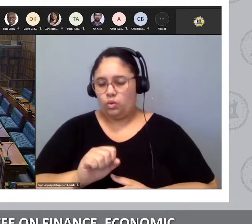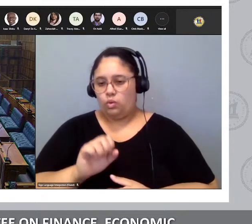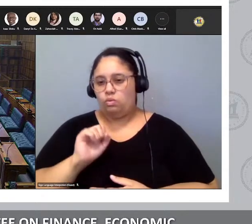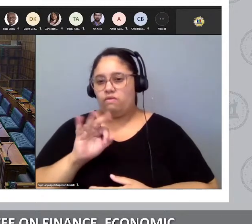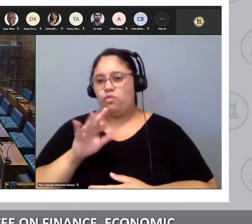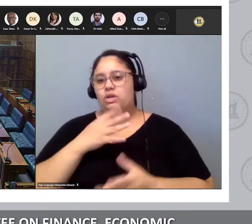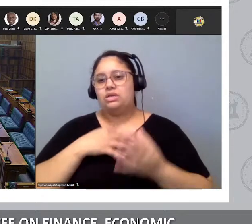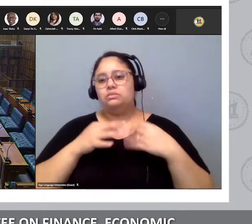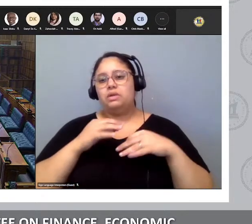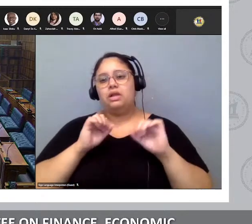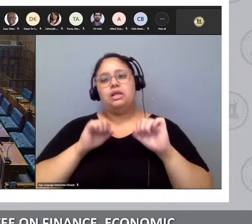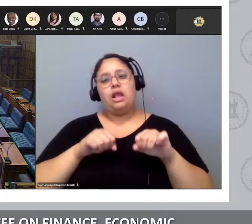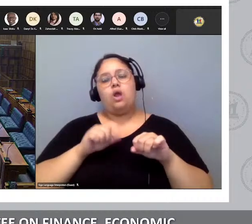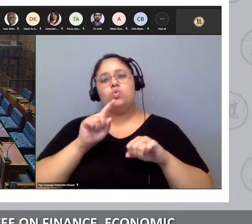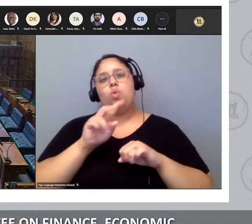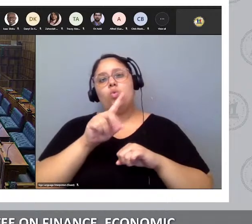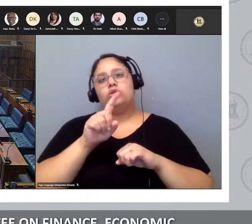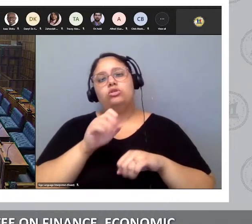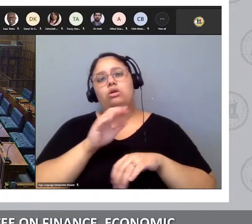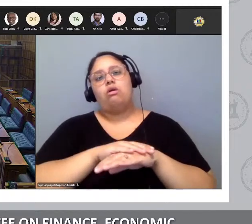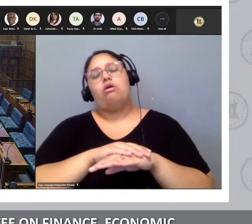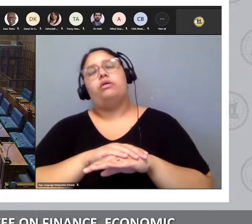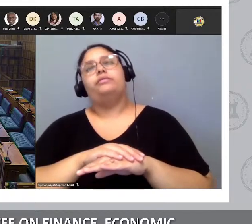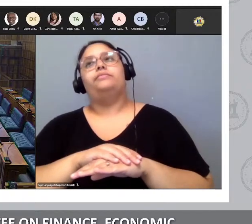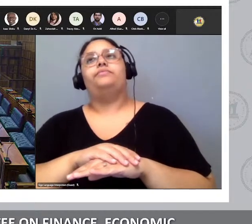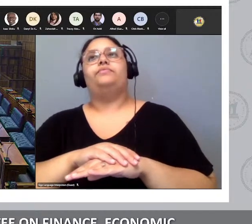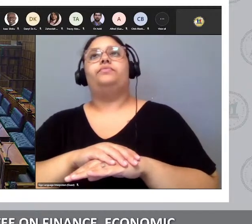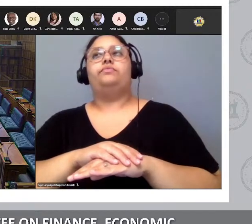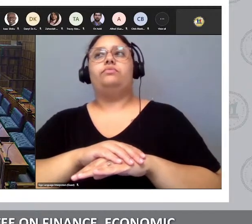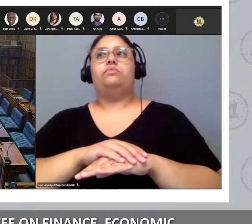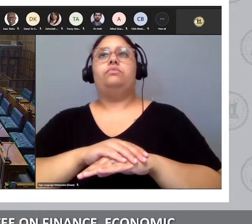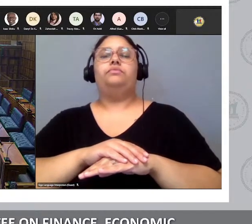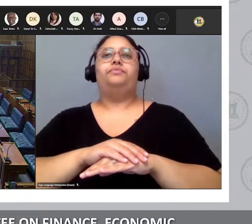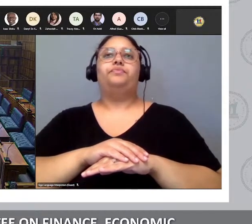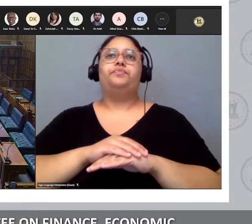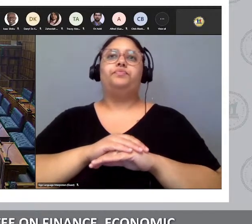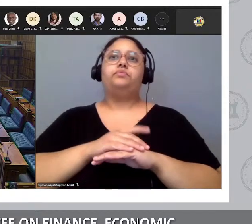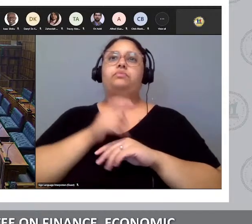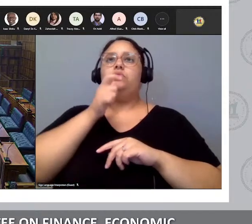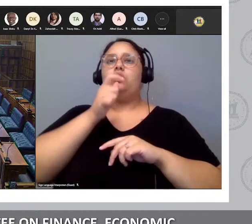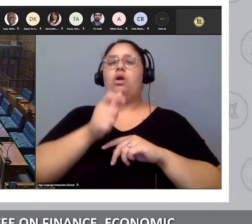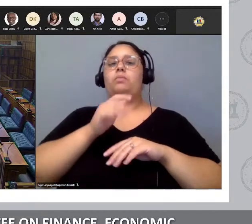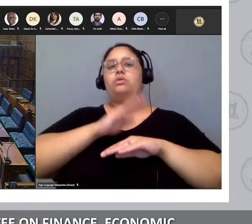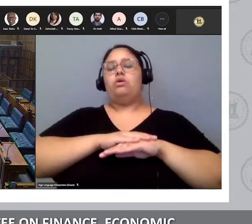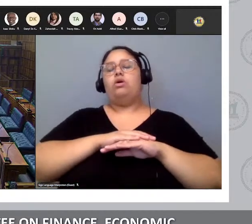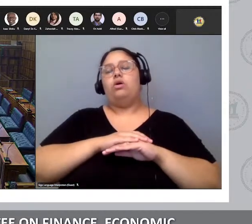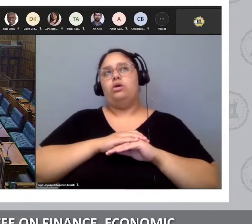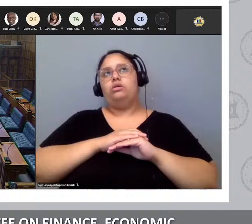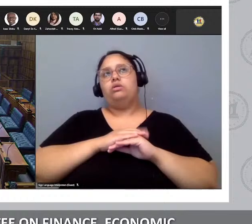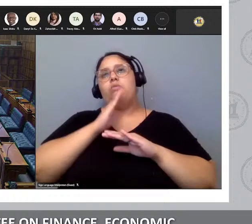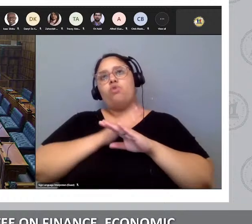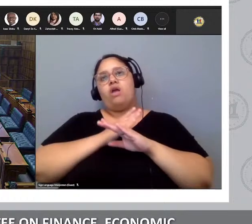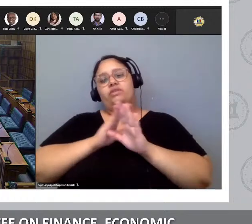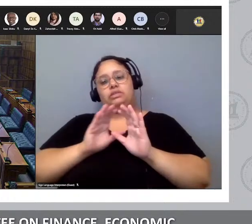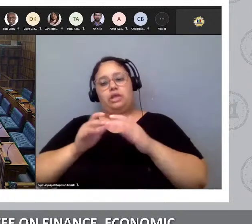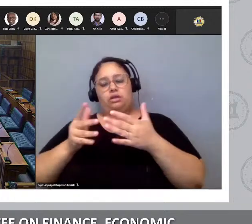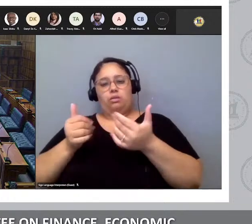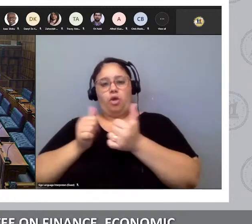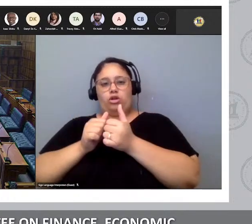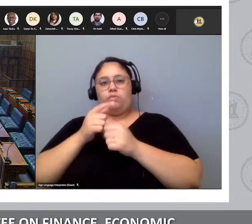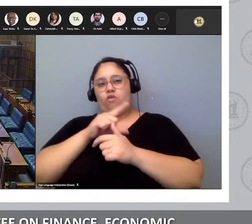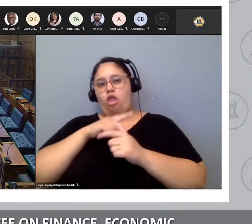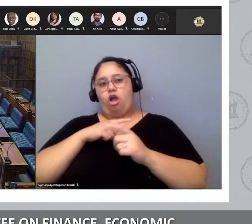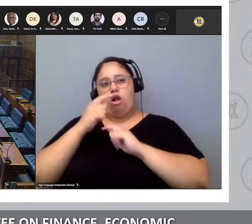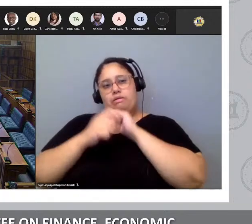could just elaborate in terms of your question on um in terms of your comment on the private sector partnership for